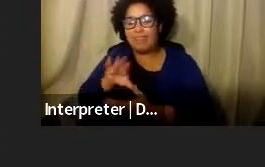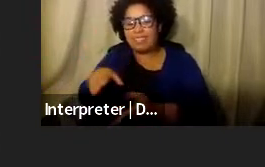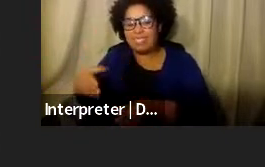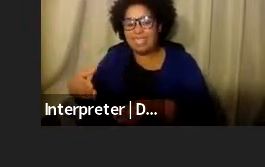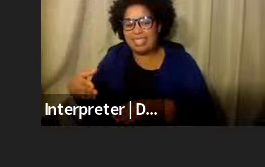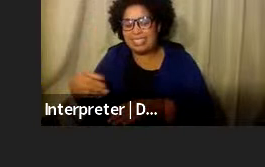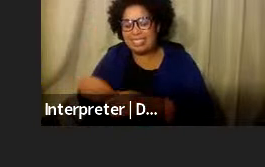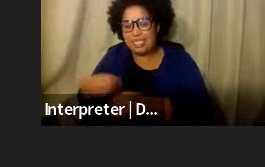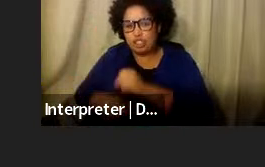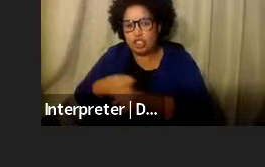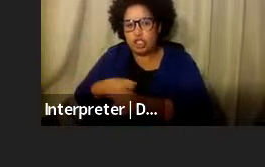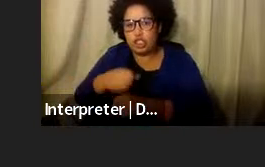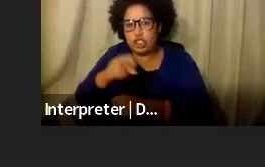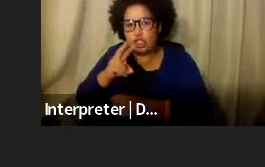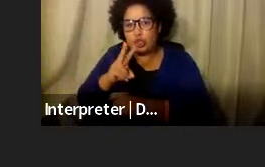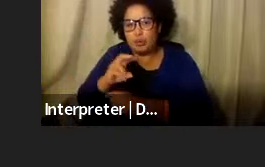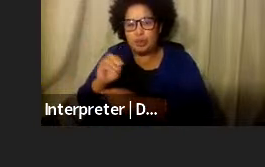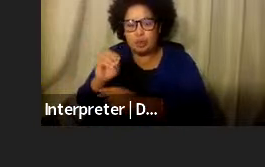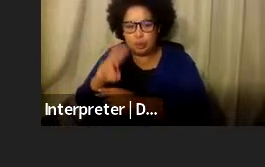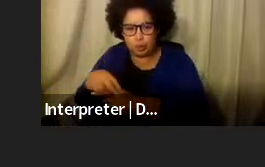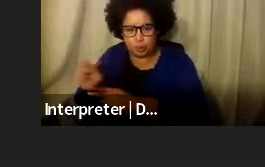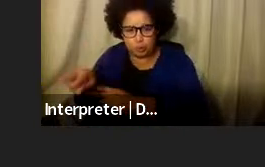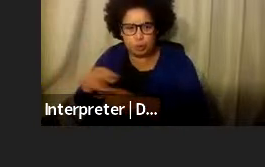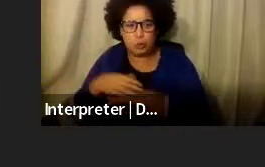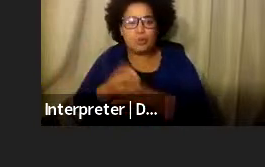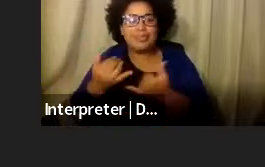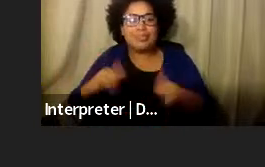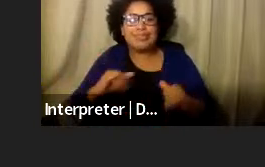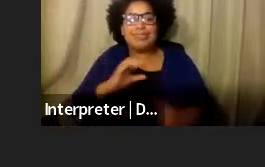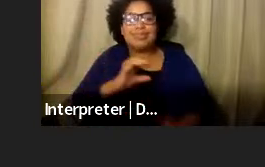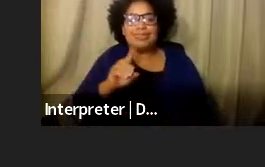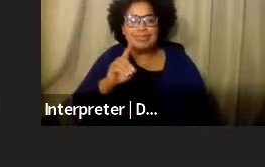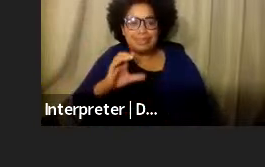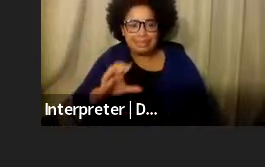We're still in CDC low COVID community level,